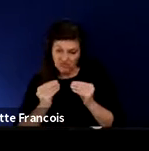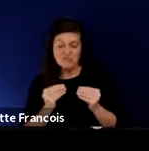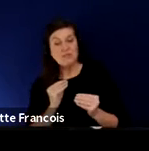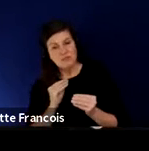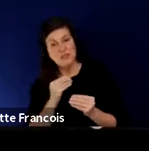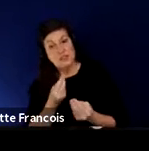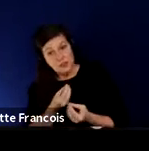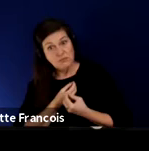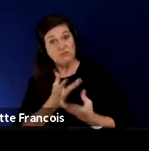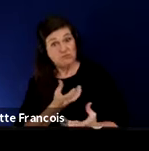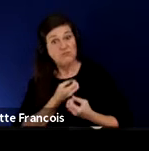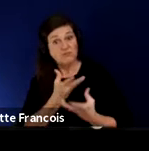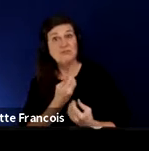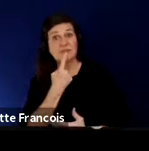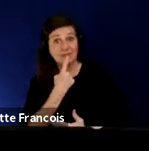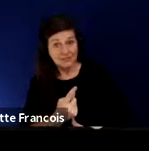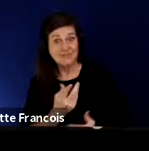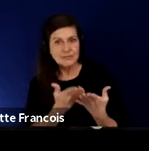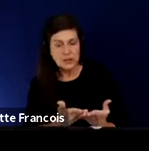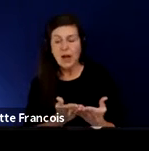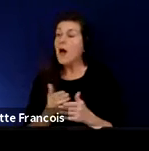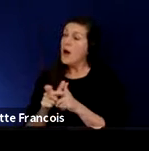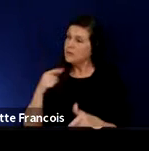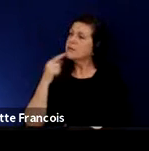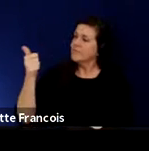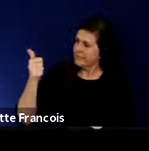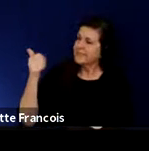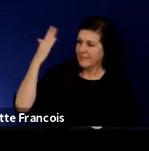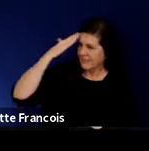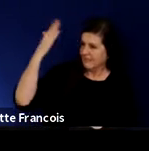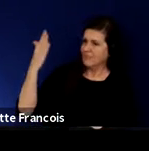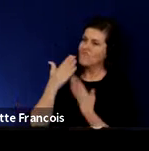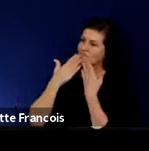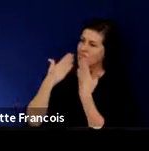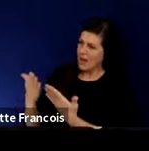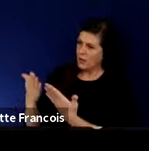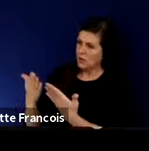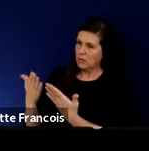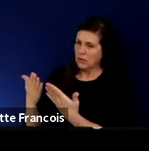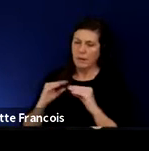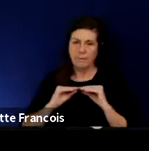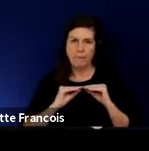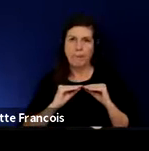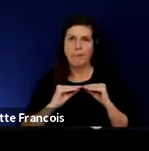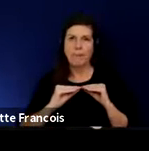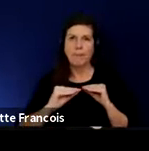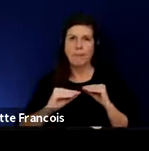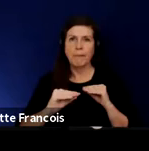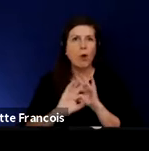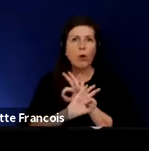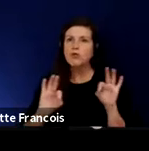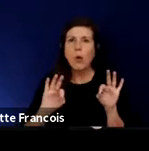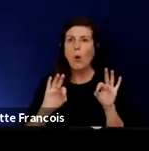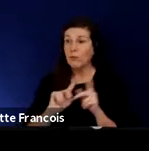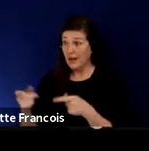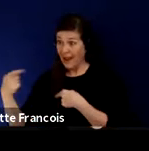or organization who is doing the testing, they say, okay, bye-bye, thank you very much. And then they don't hear anything more. So I provided